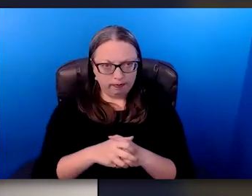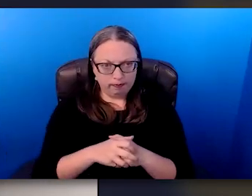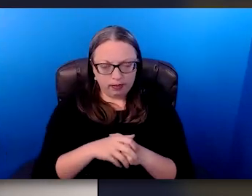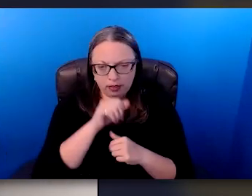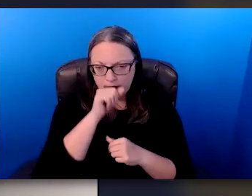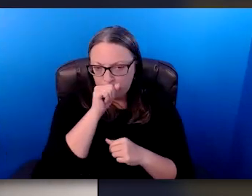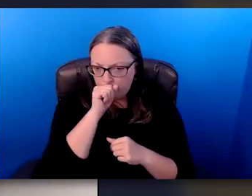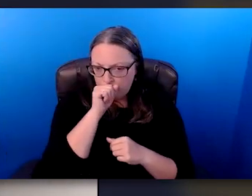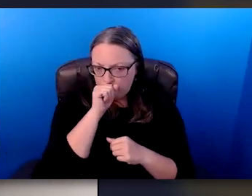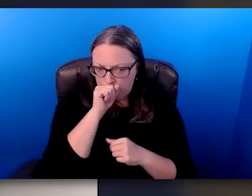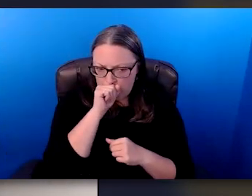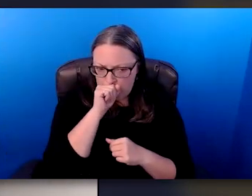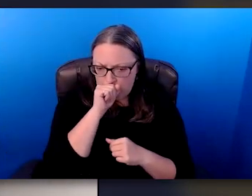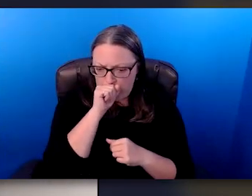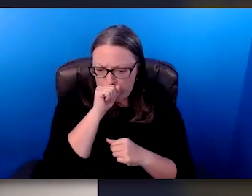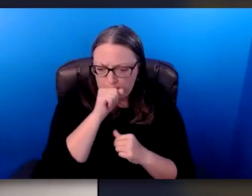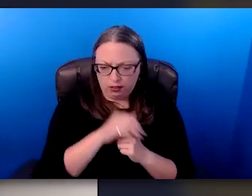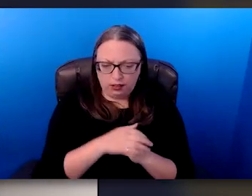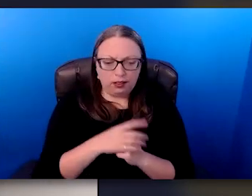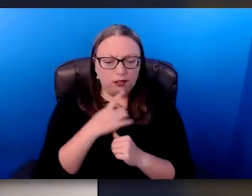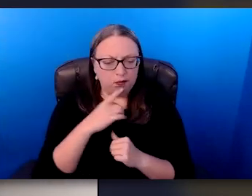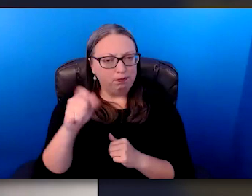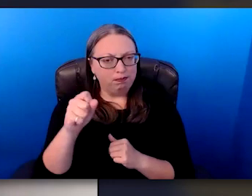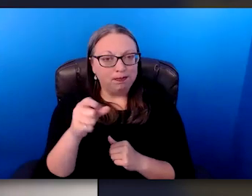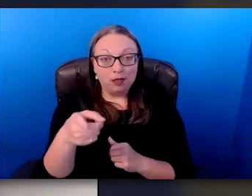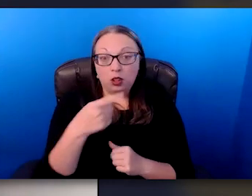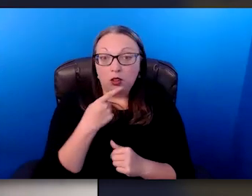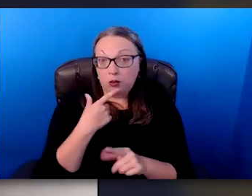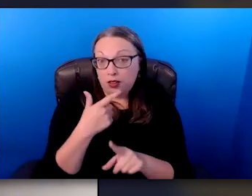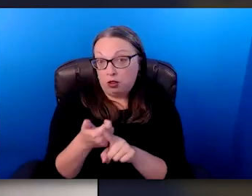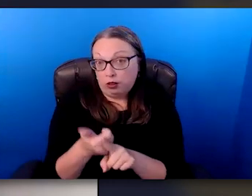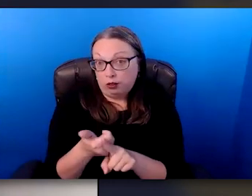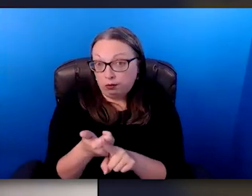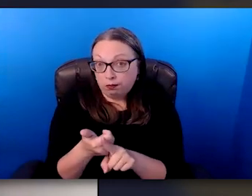Yeah, I mean, I think that's sort of, I mean, you said it yourself, that